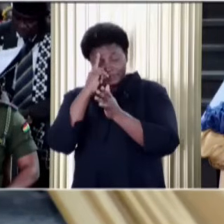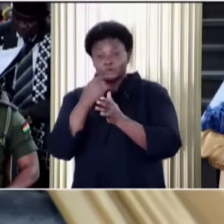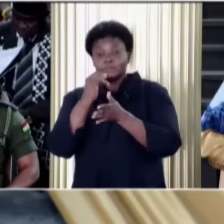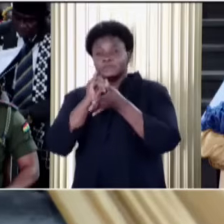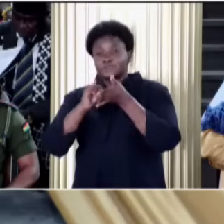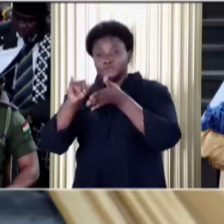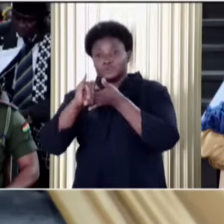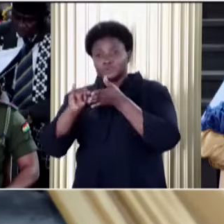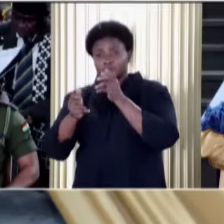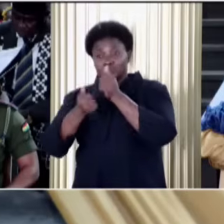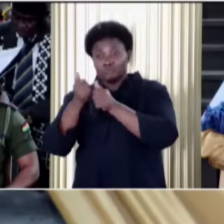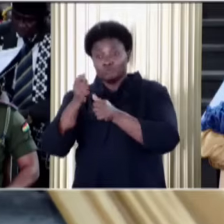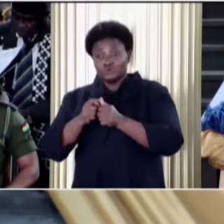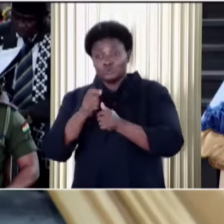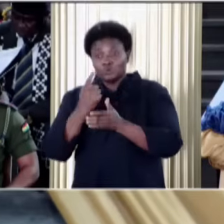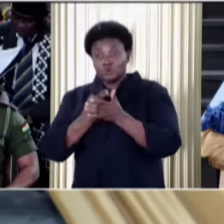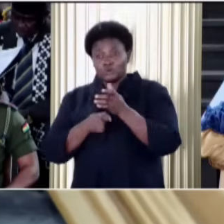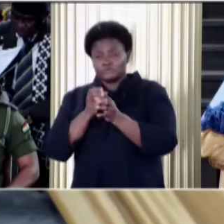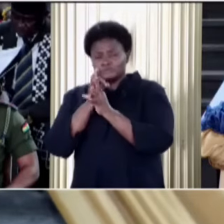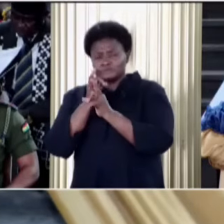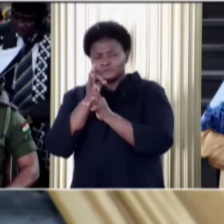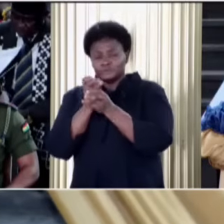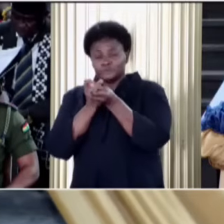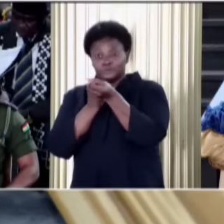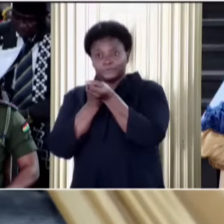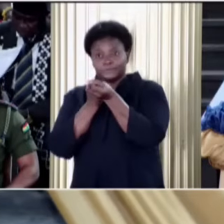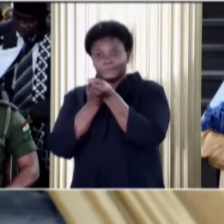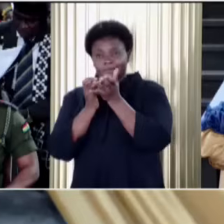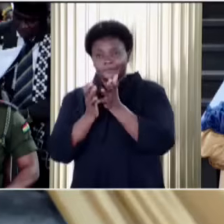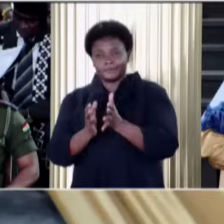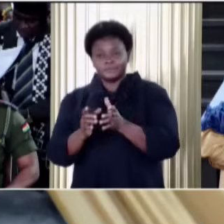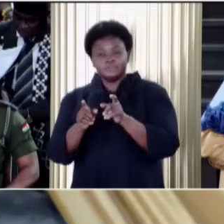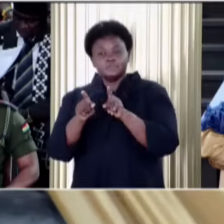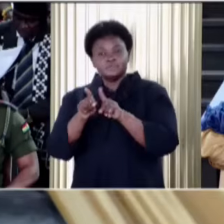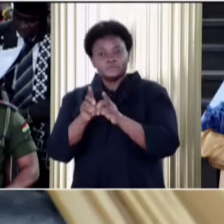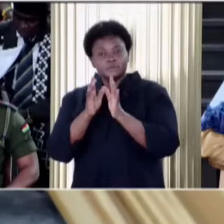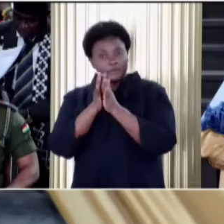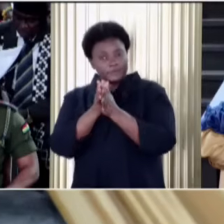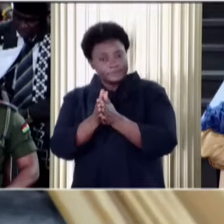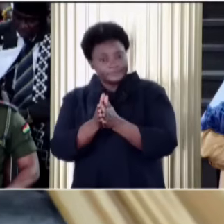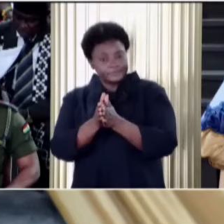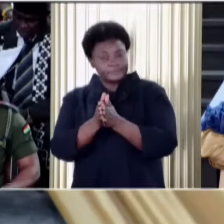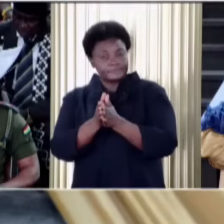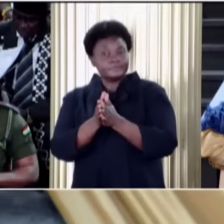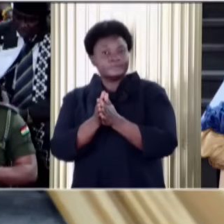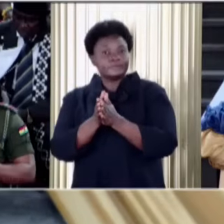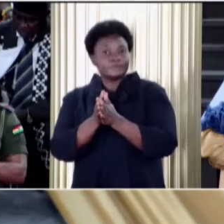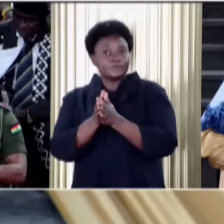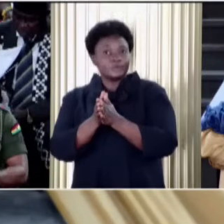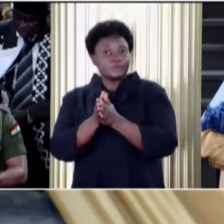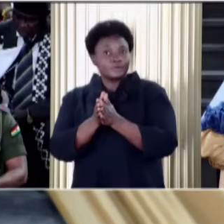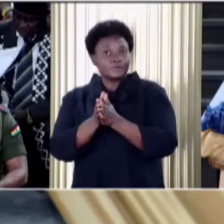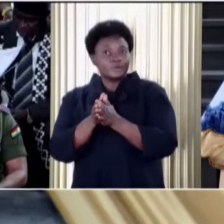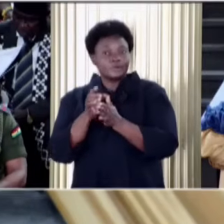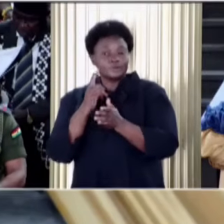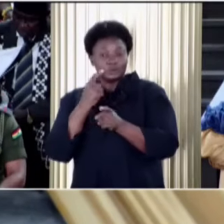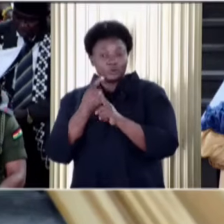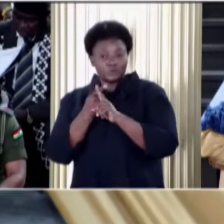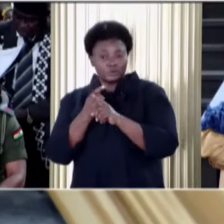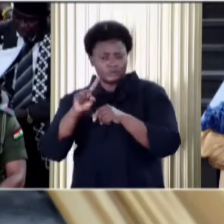most loyal supporters. And I always add this one, in keeping with our strategic priority